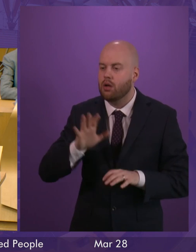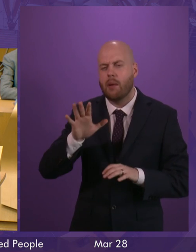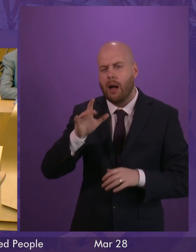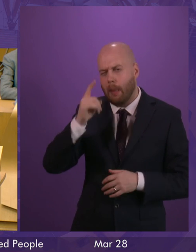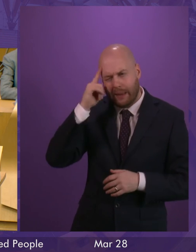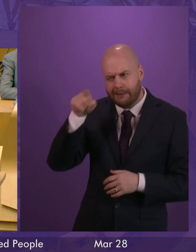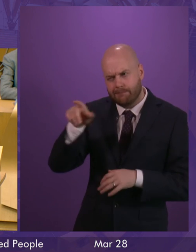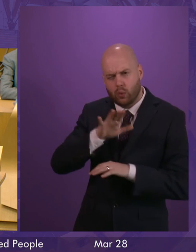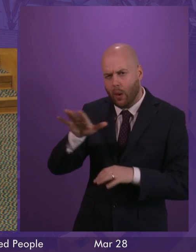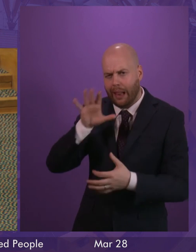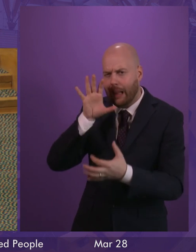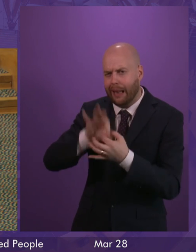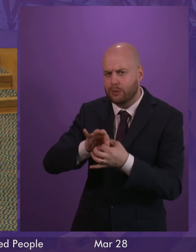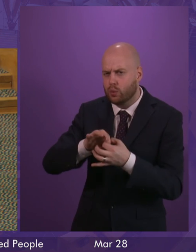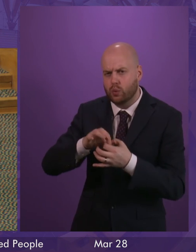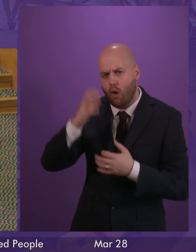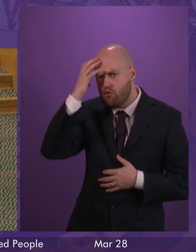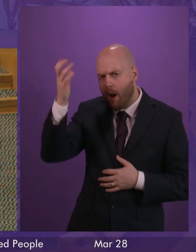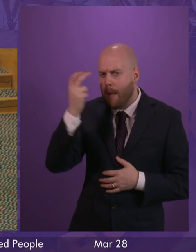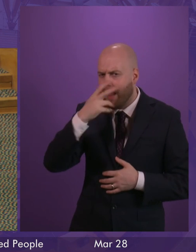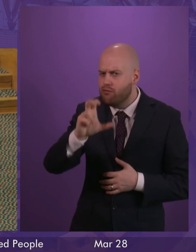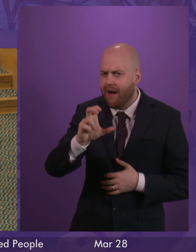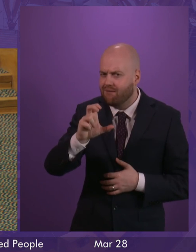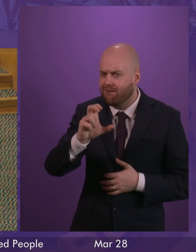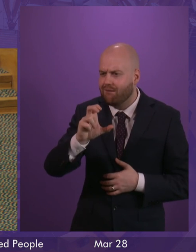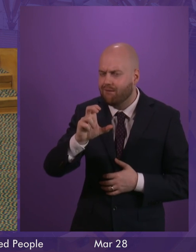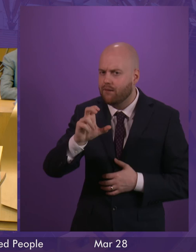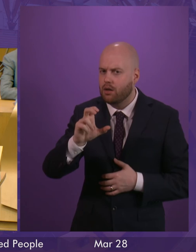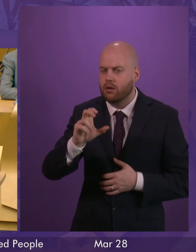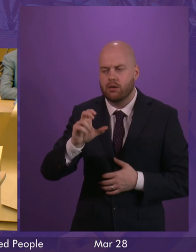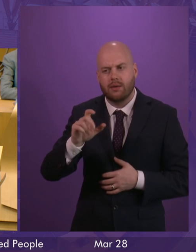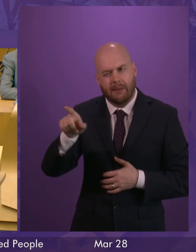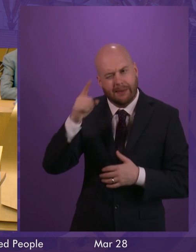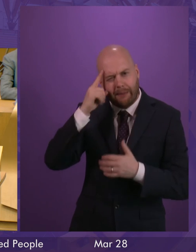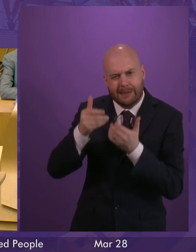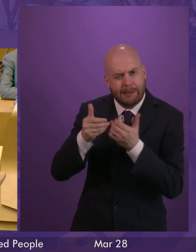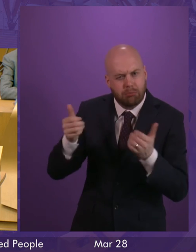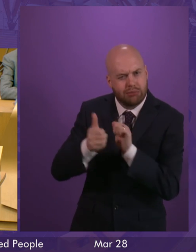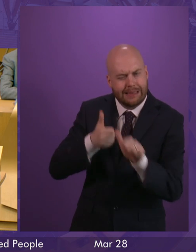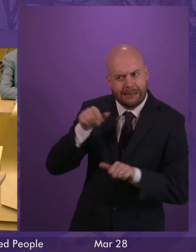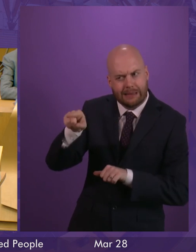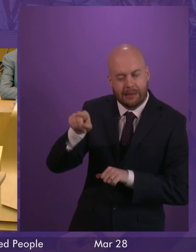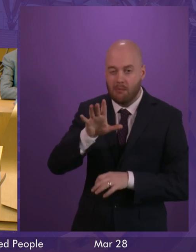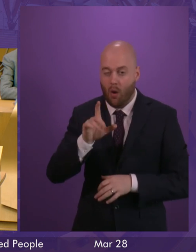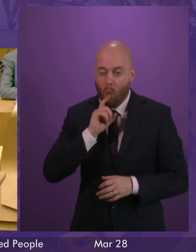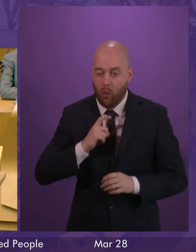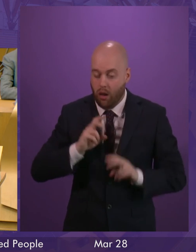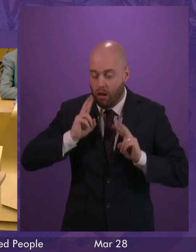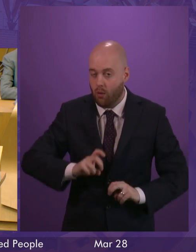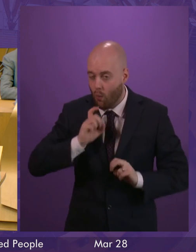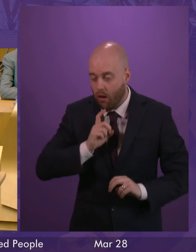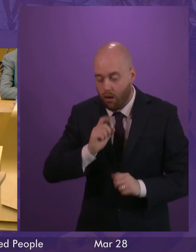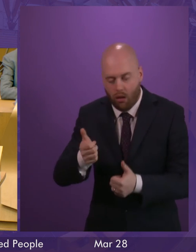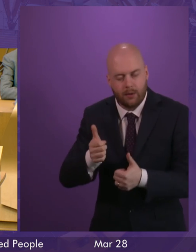which is a factory in the north of Glasgow, which I was talking about. But let me crack on with what I was going on to say.